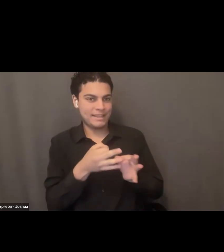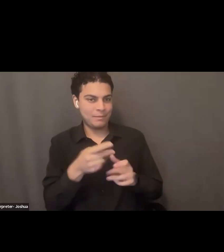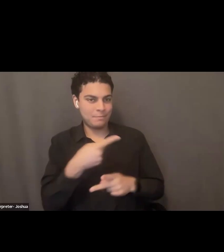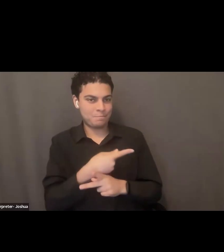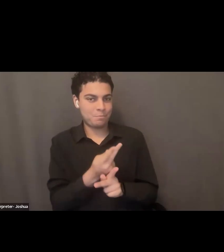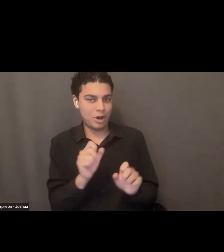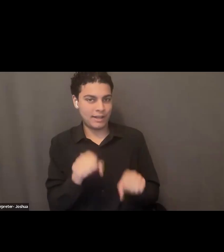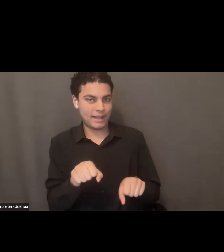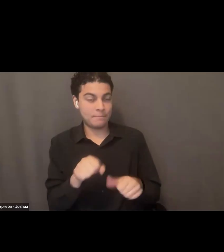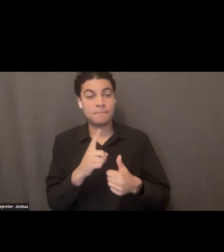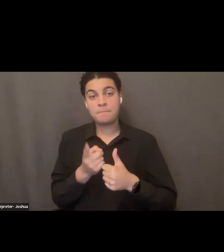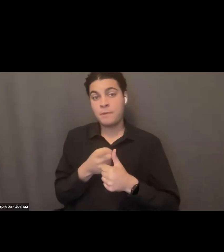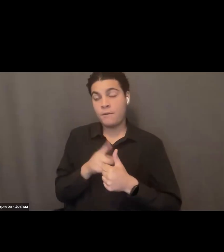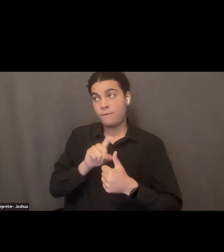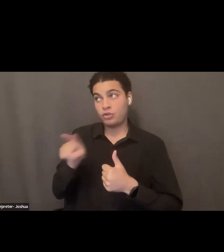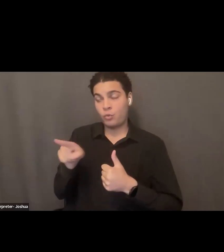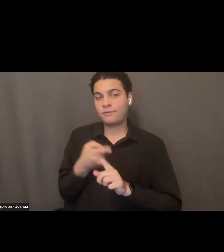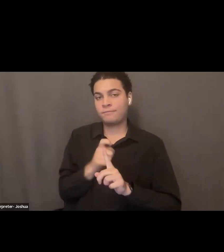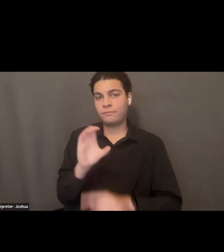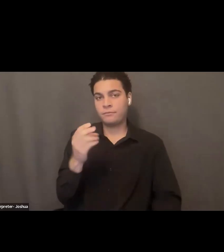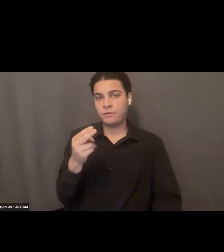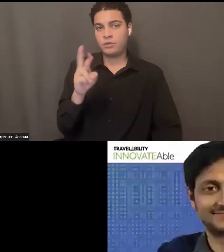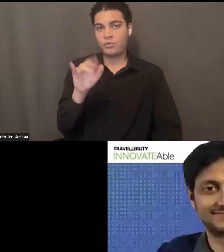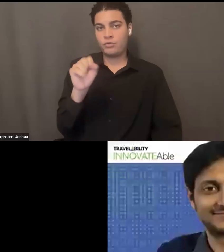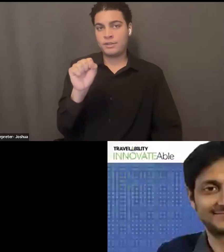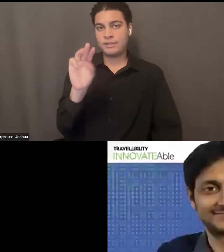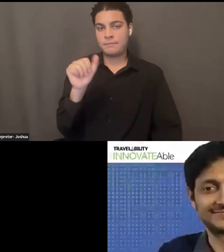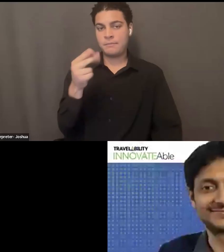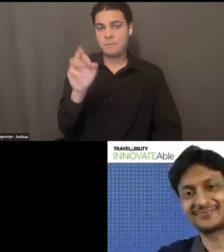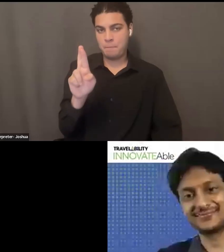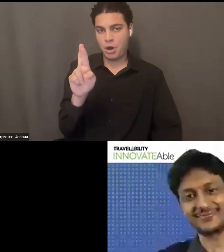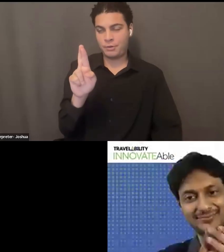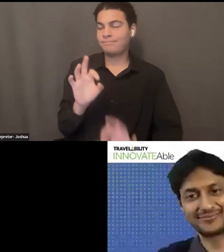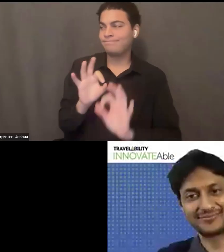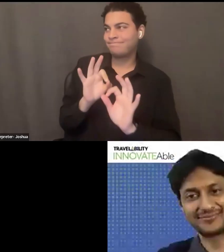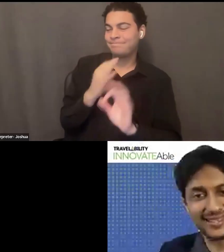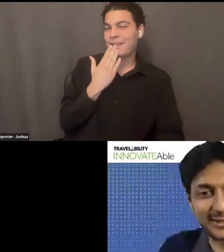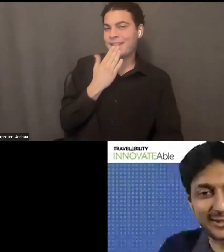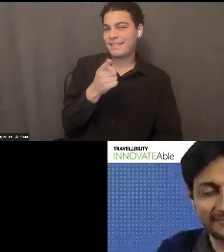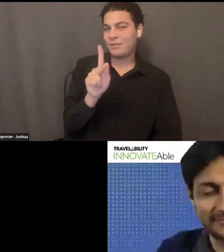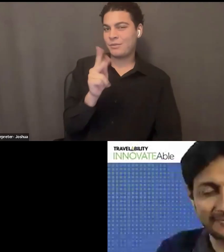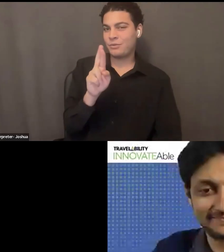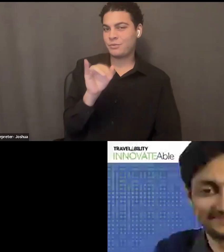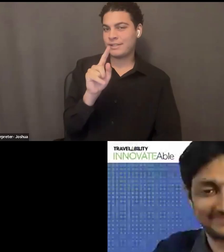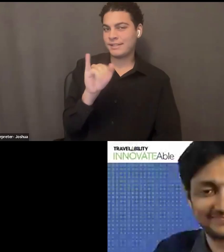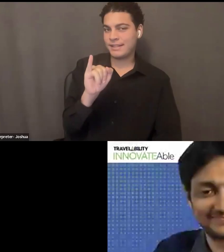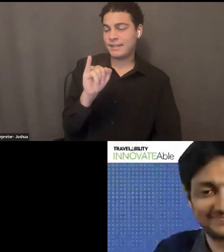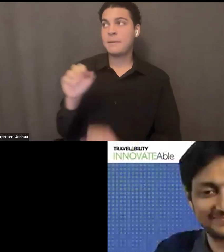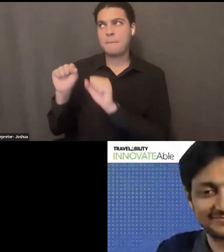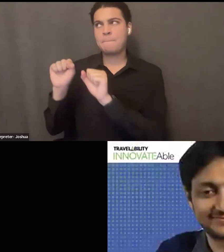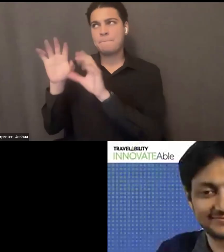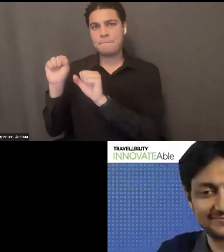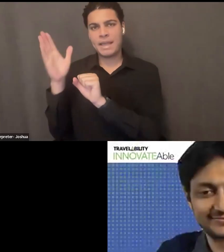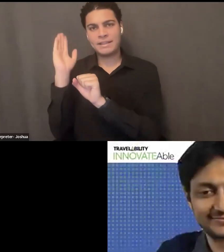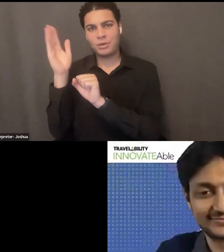Marr. Thanks, Christy. Hey, Davil, great presentation and video. Thank you. It's a little bit of a